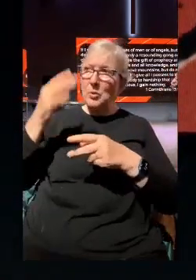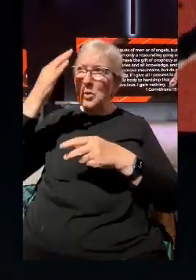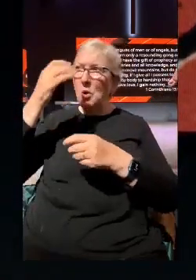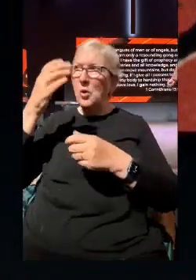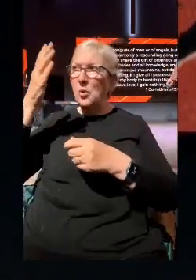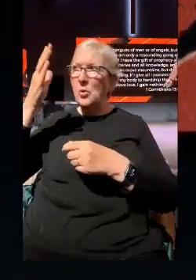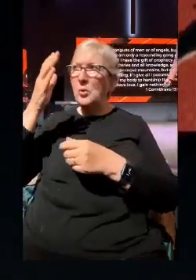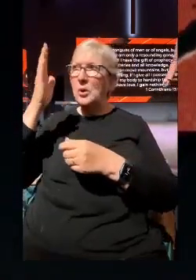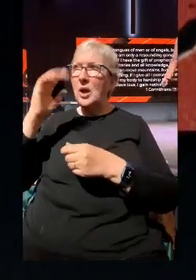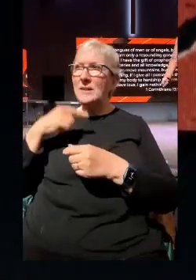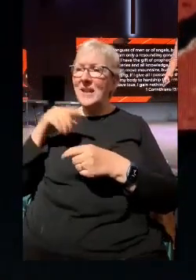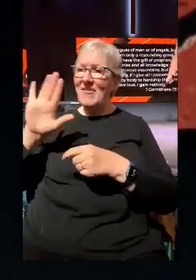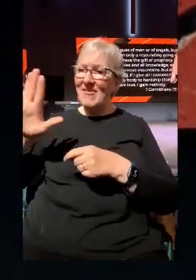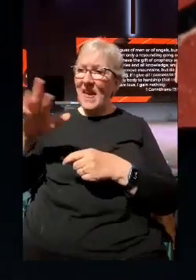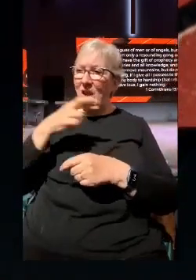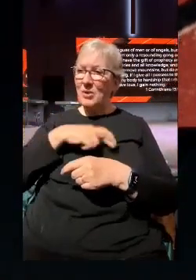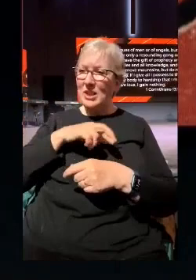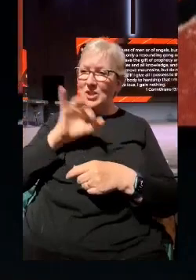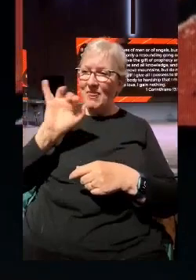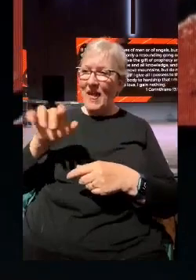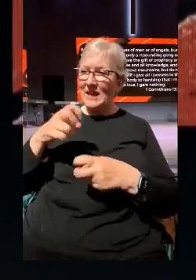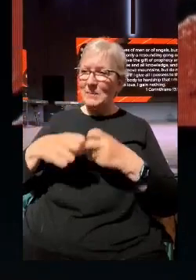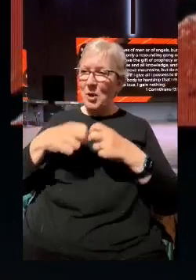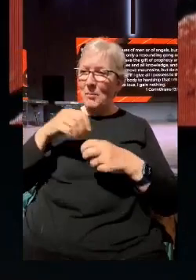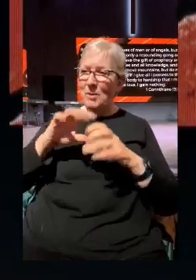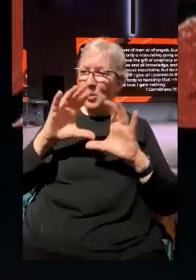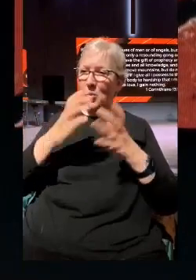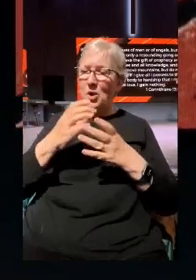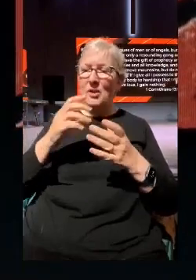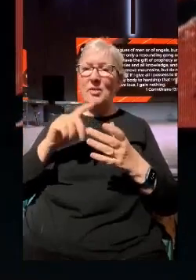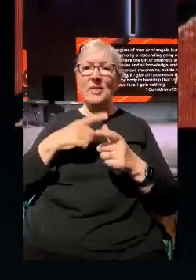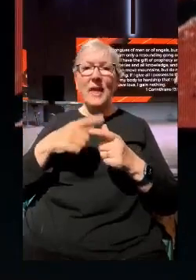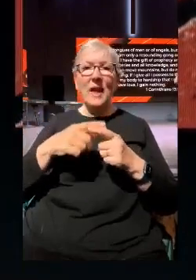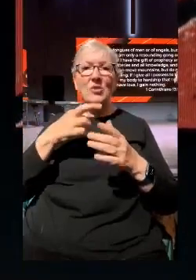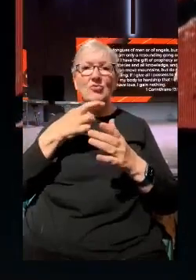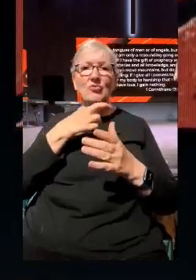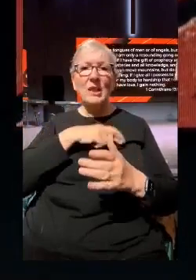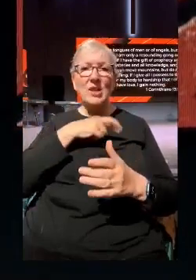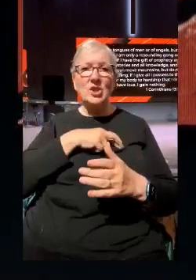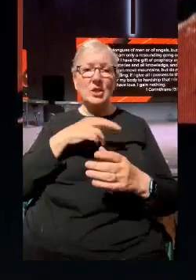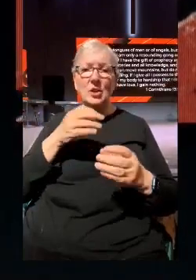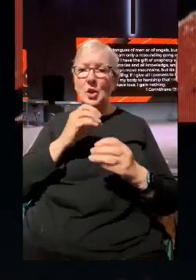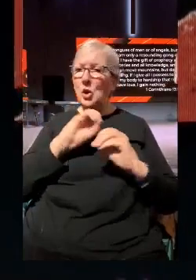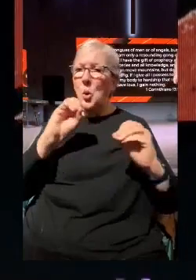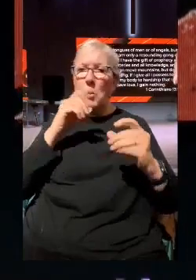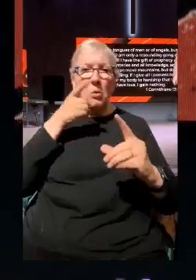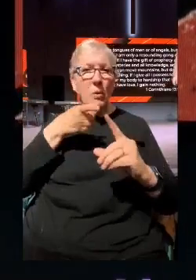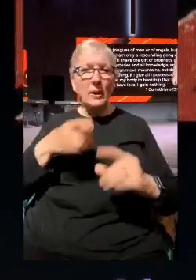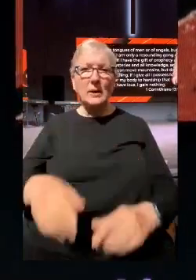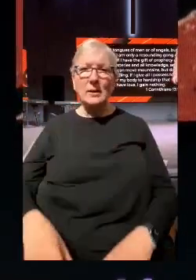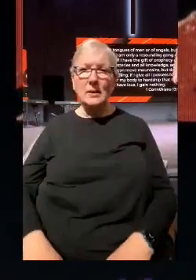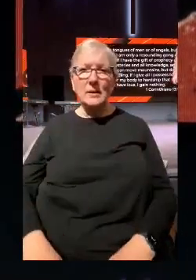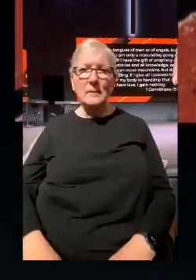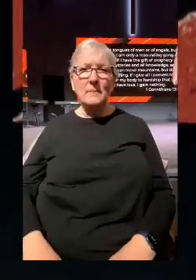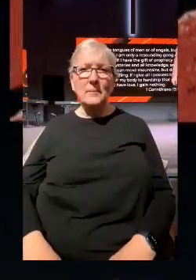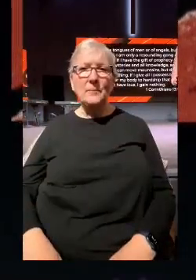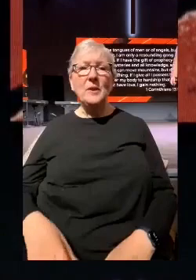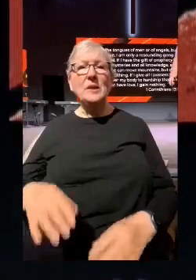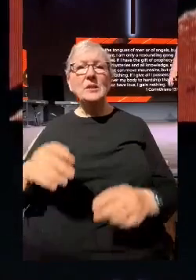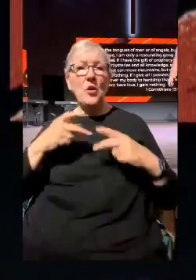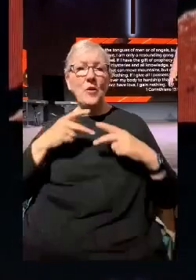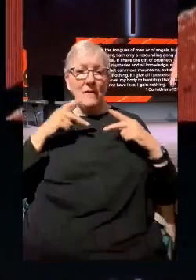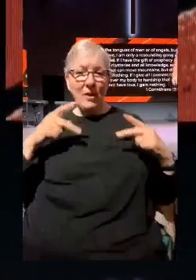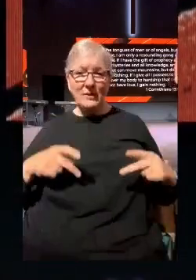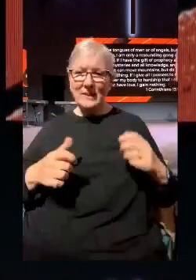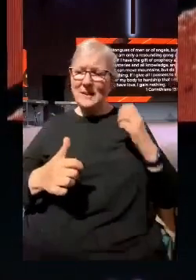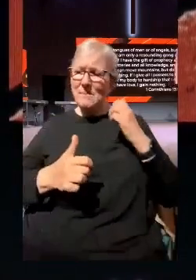world, our religion is pointless. Both the Sadducees and the Pharisees, the most religious among the people,